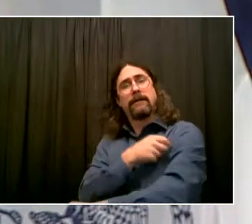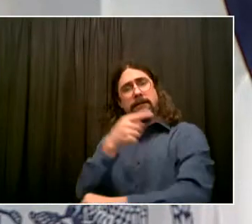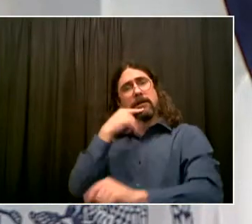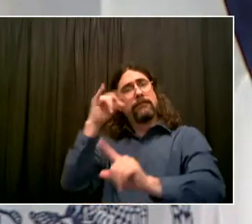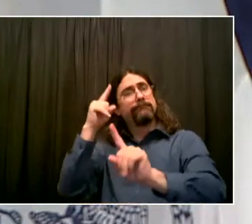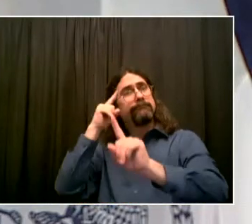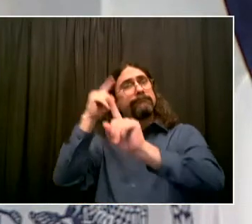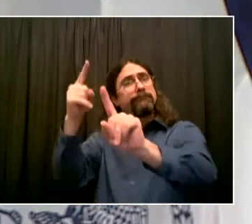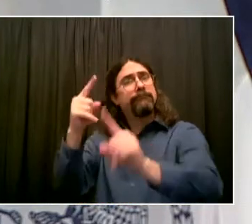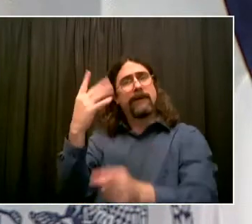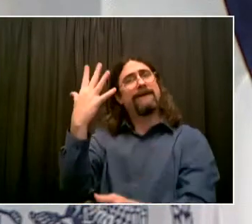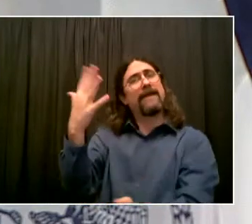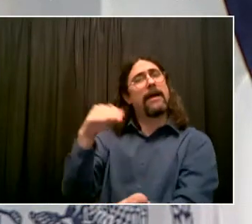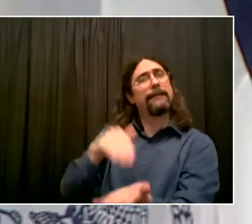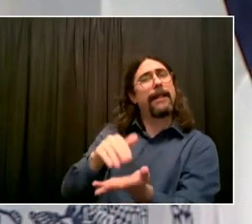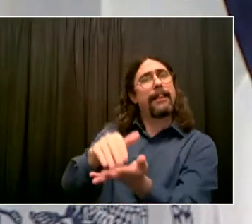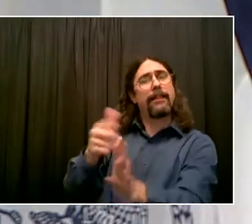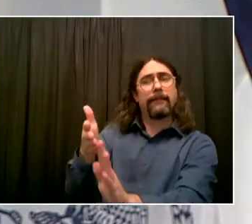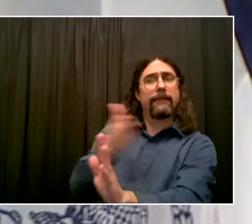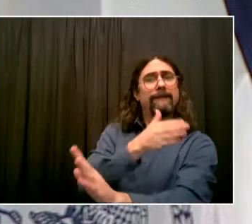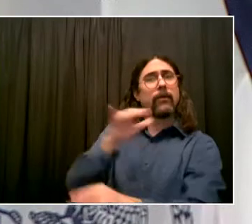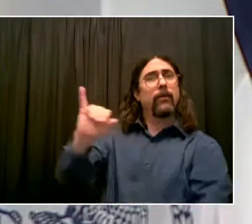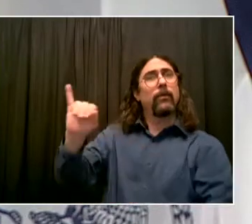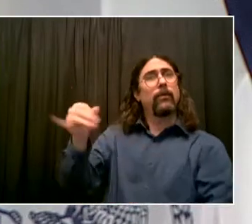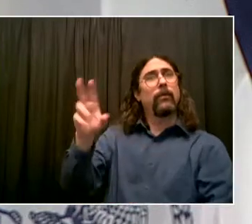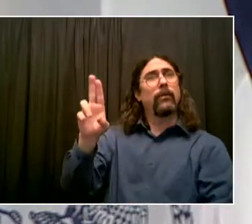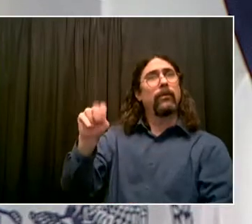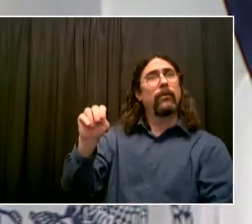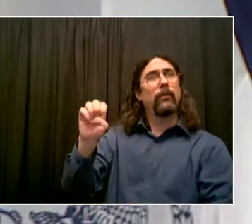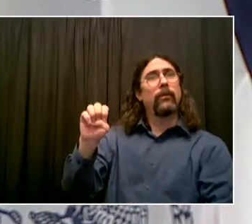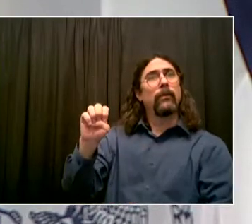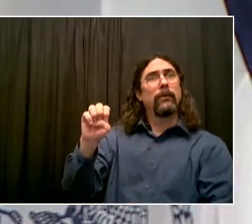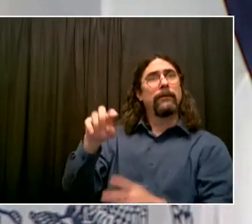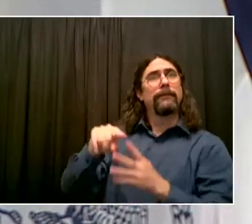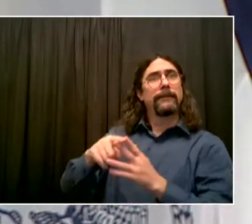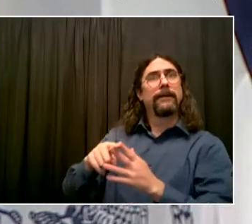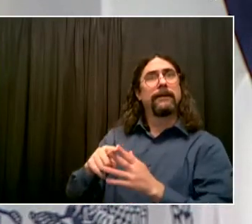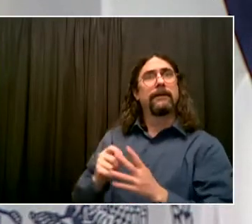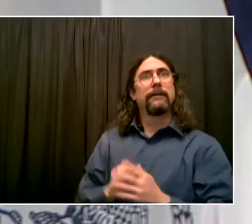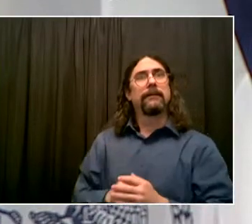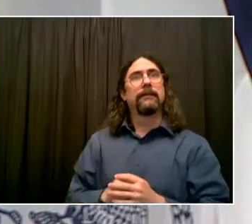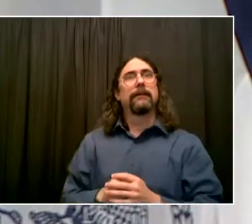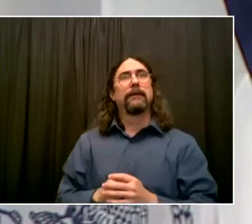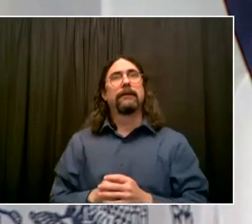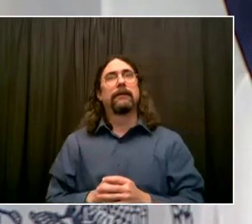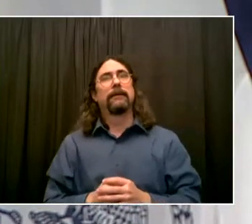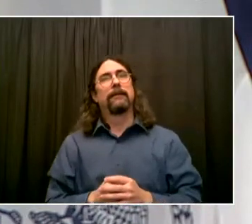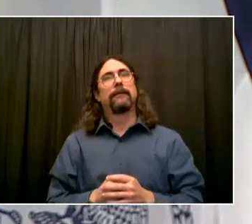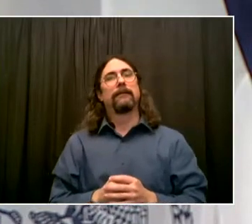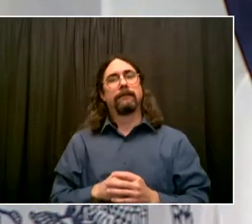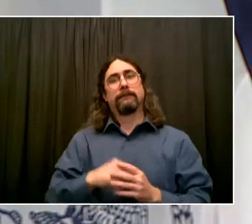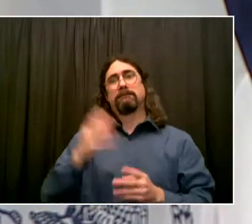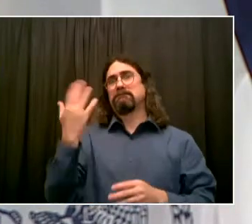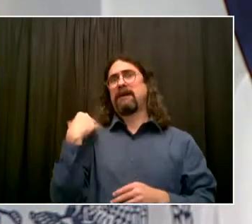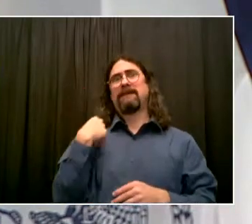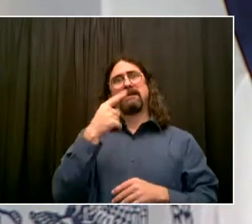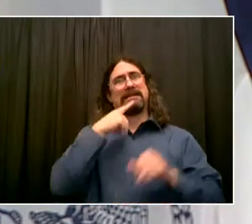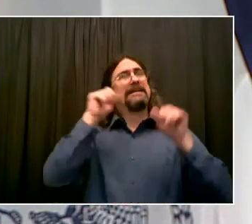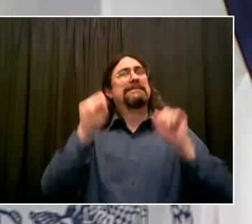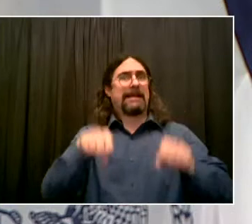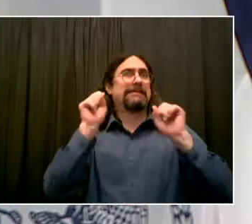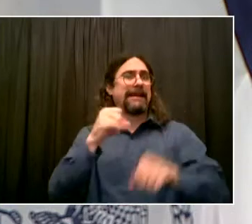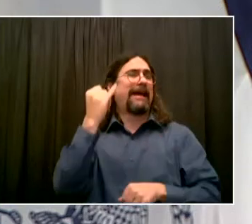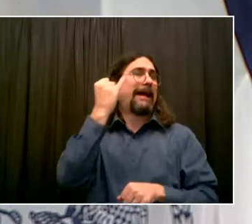and we can still hear some concerns on your part that the goal is not certain. And I'm wondering whether